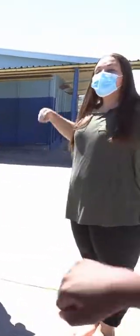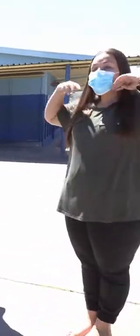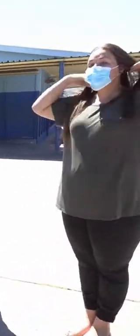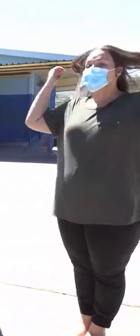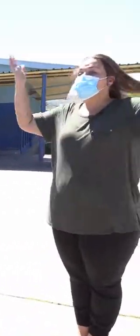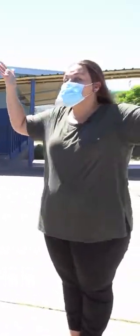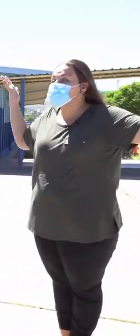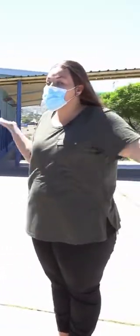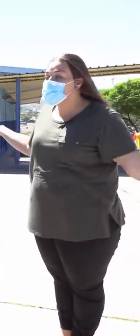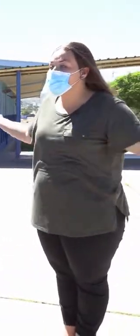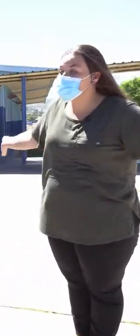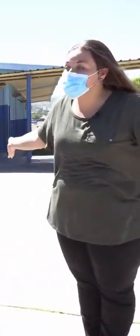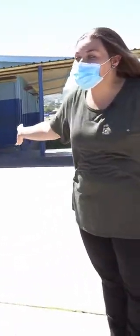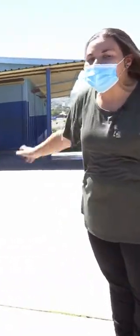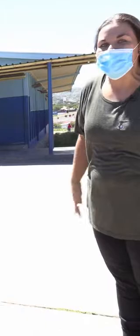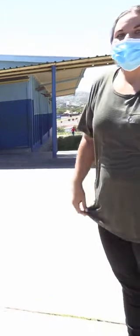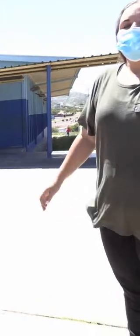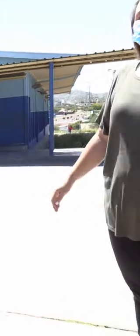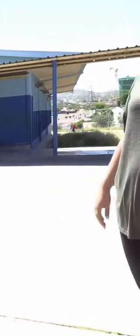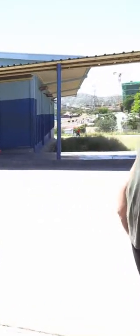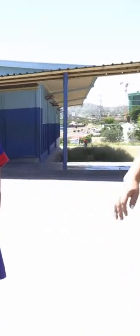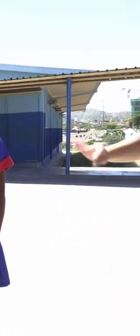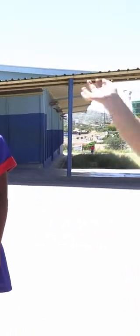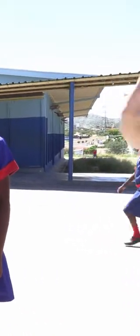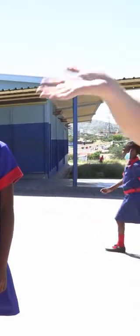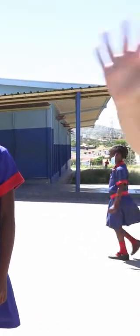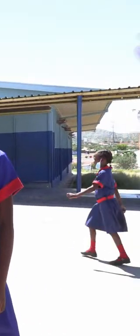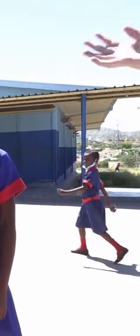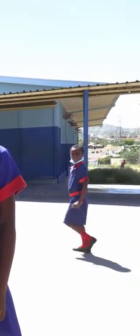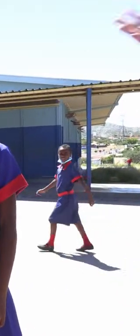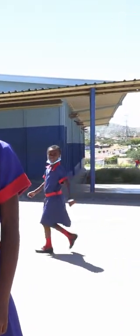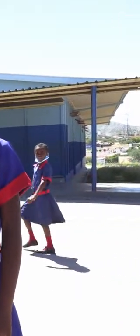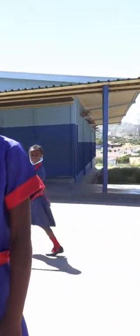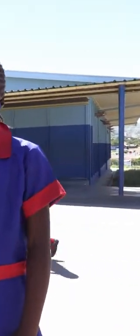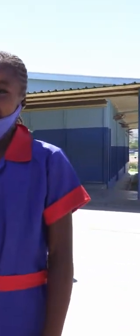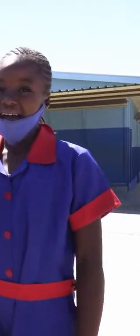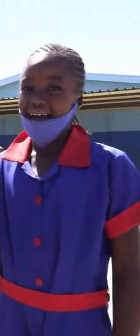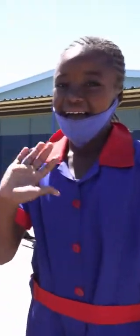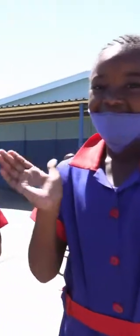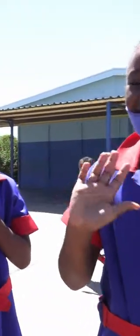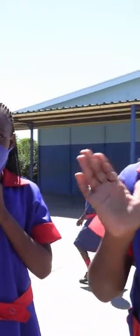five. Okay, that's it. That's all our games for today. Let's look here and then we say bye, everyone.